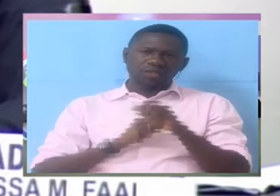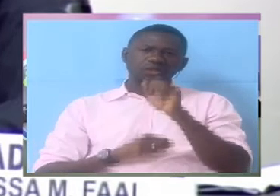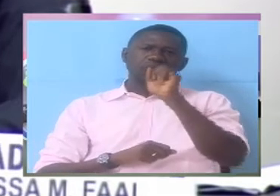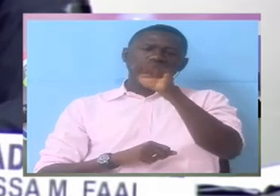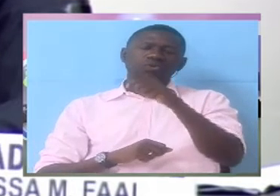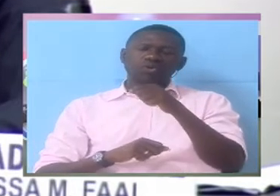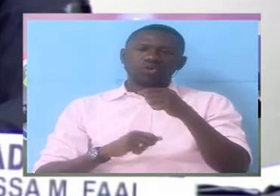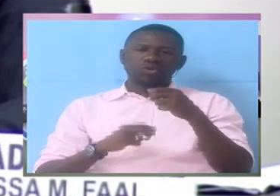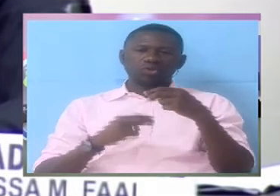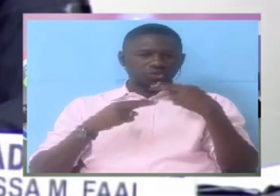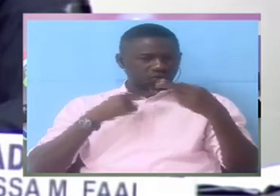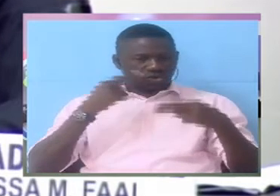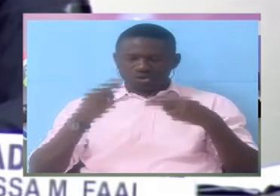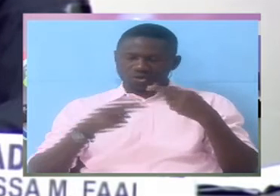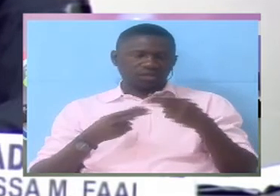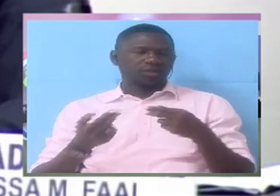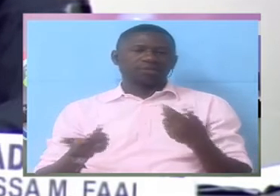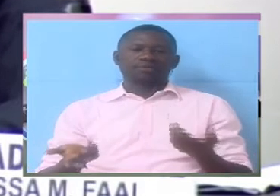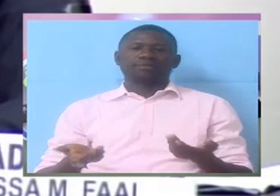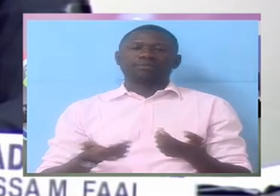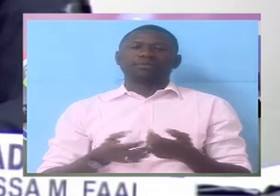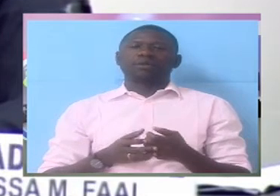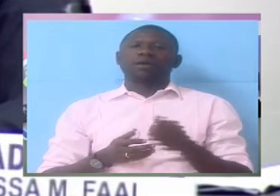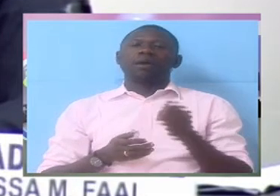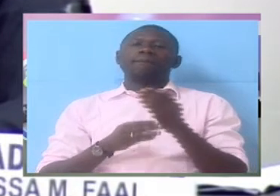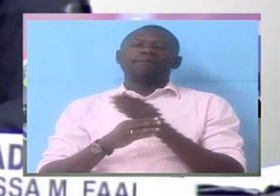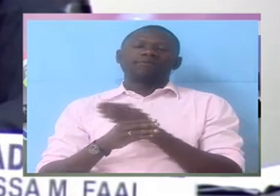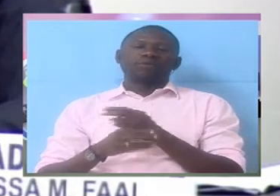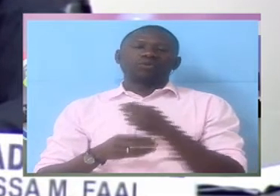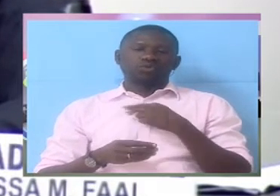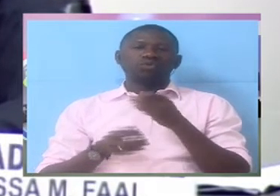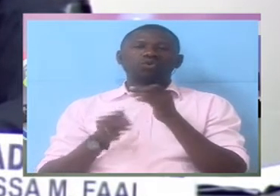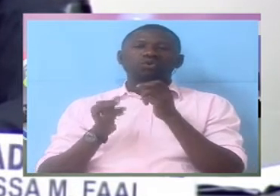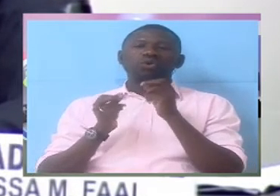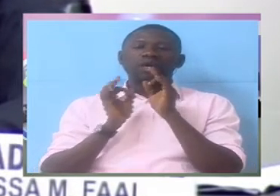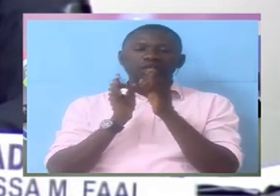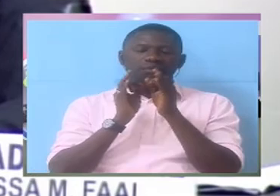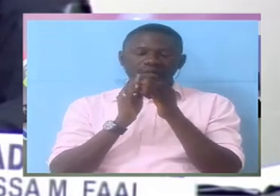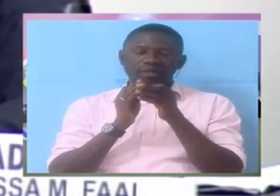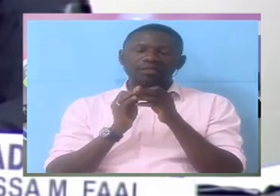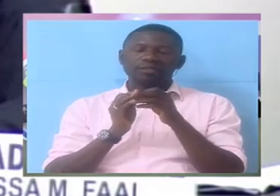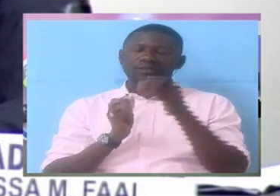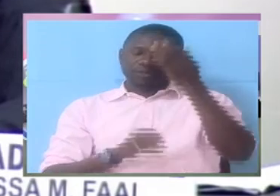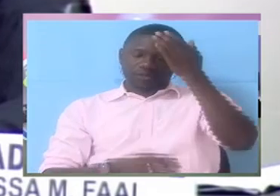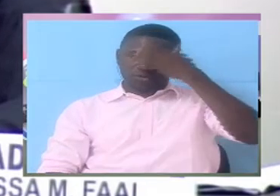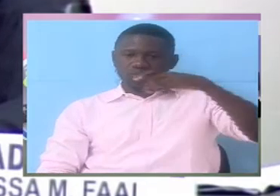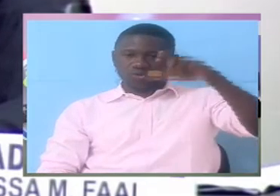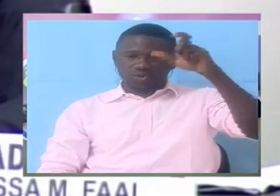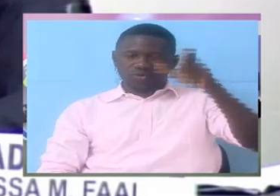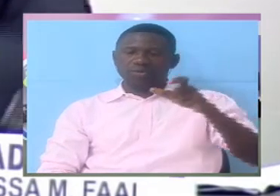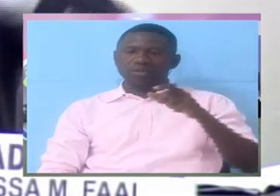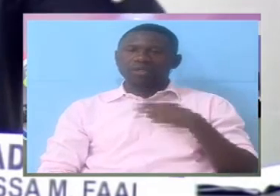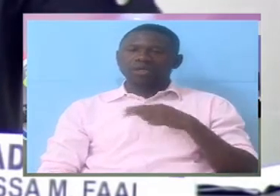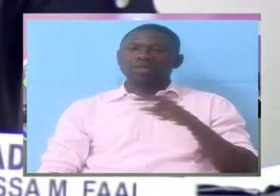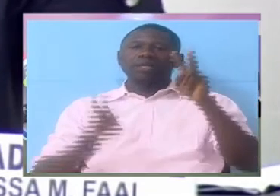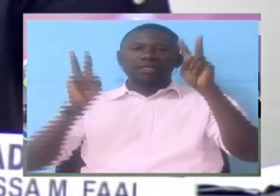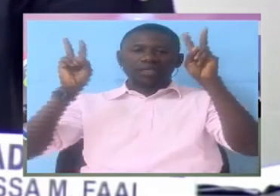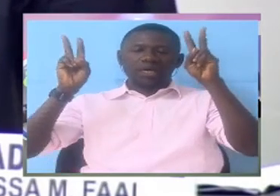You told the commission. That Yaya Jammeh knew that the NIA was